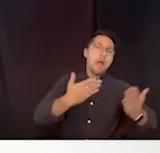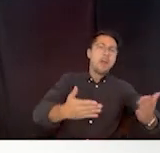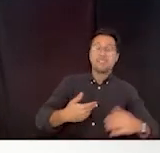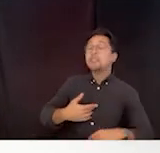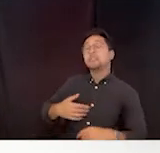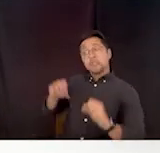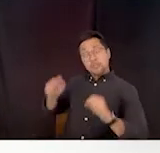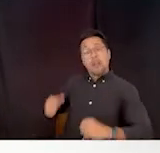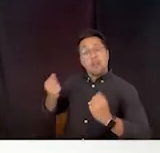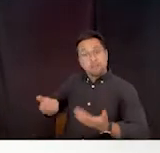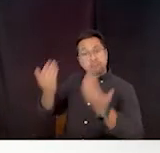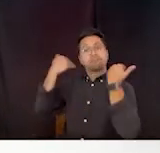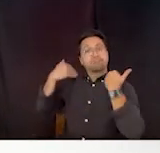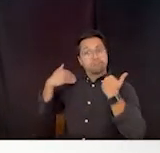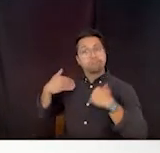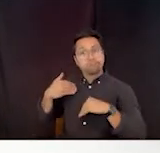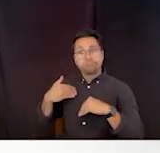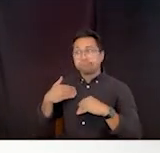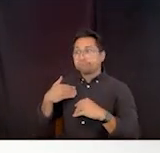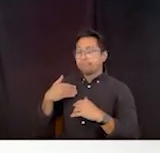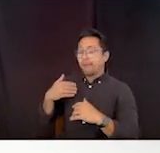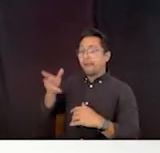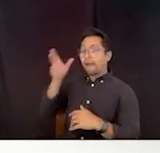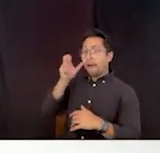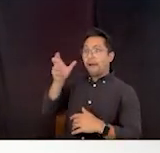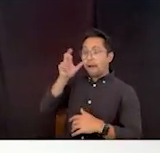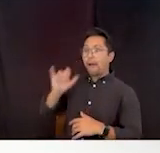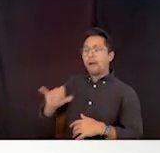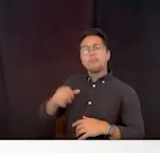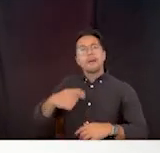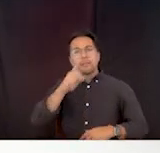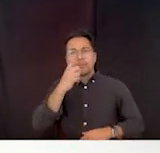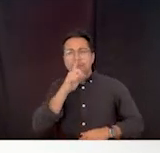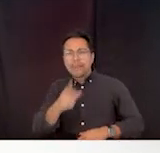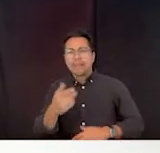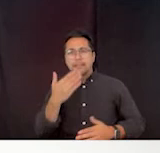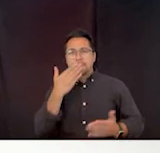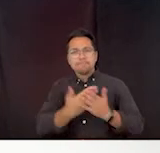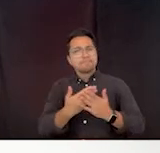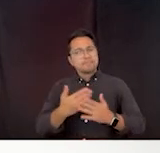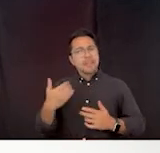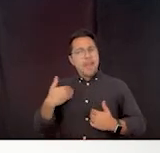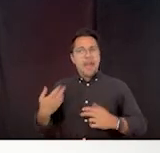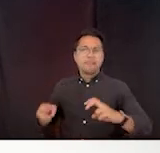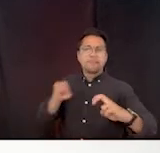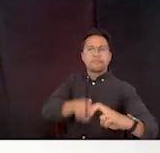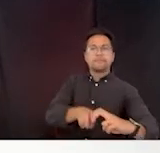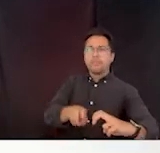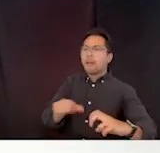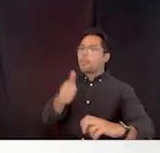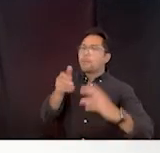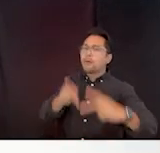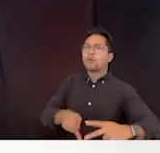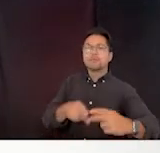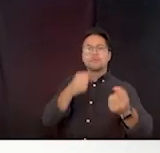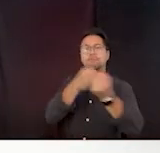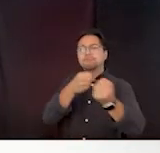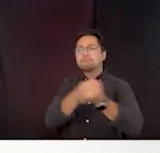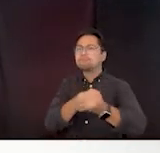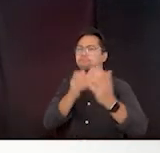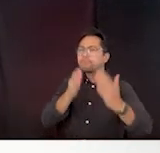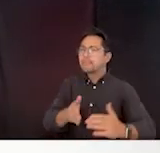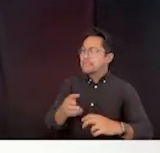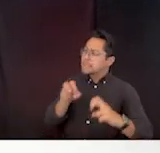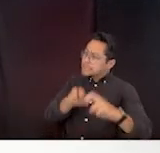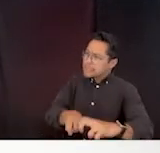very overwhelming to take all of that information in. It's really good to have someone on your side, a parent advocate, an advocate to sit with you,